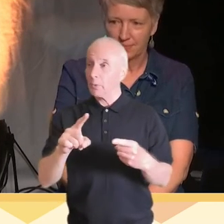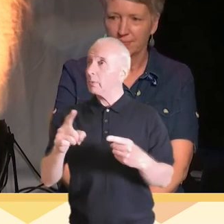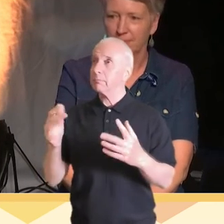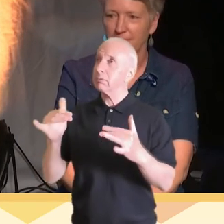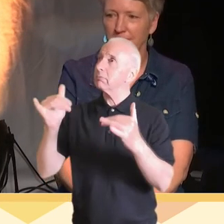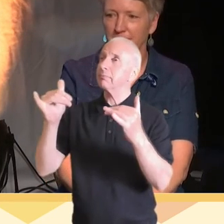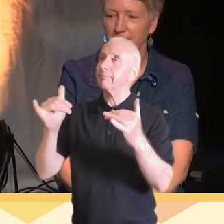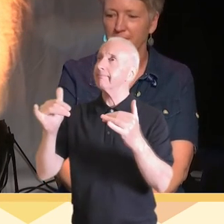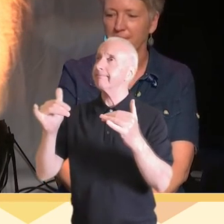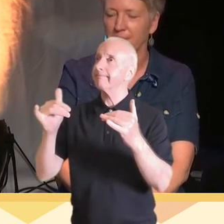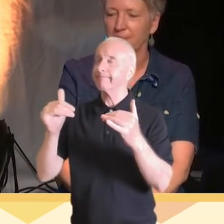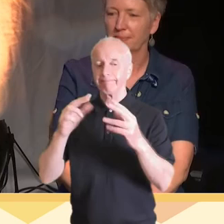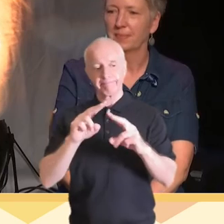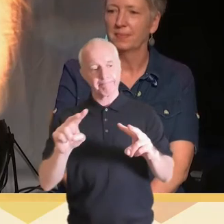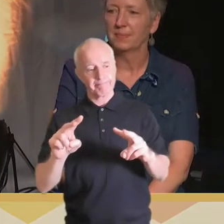this video.